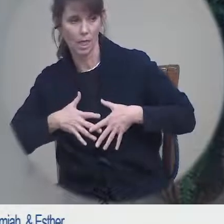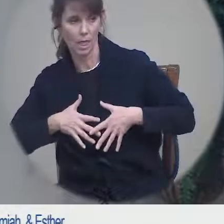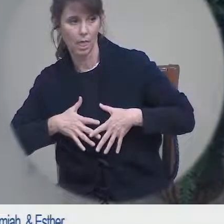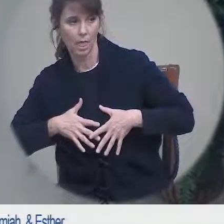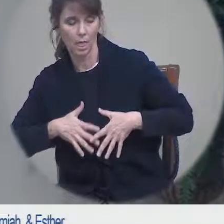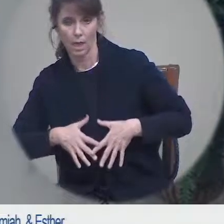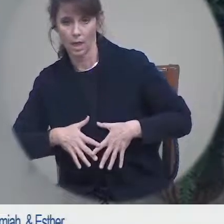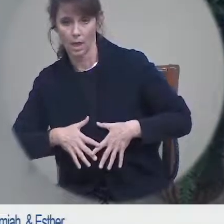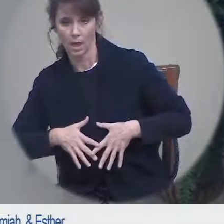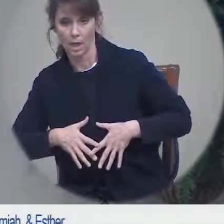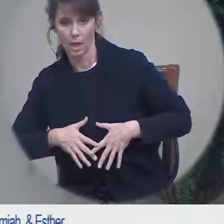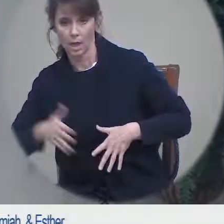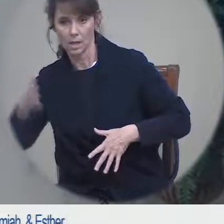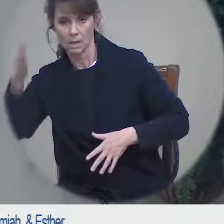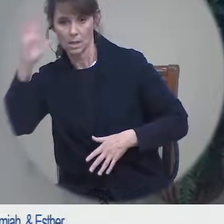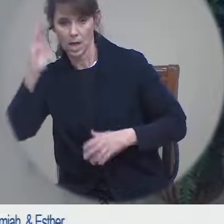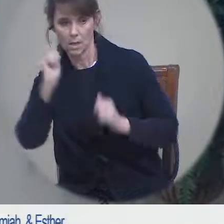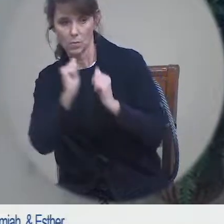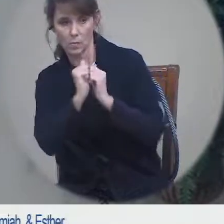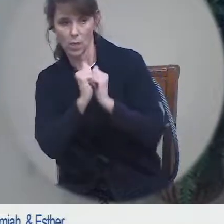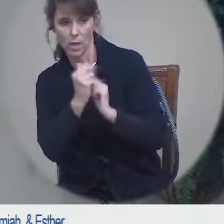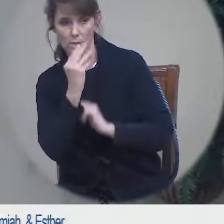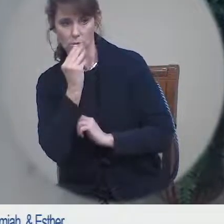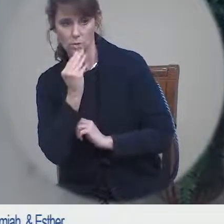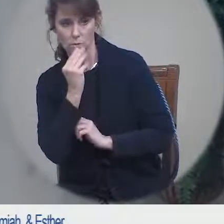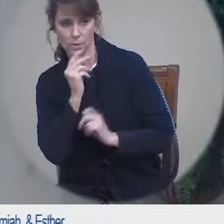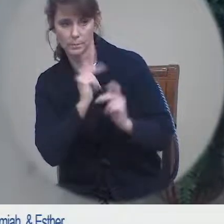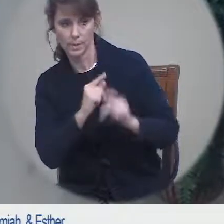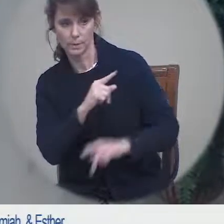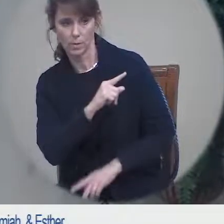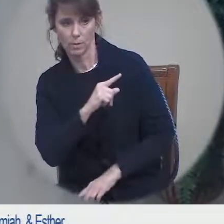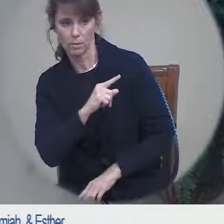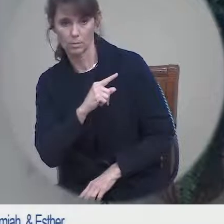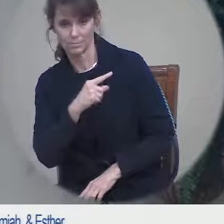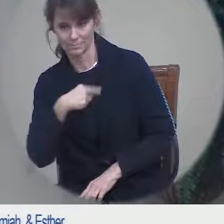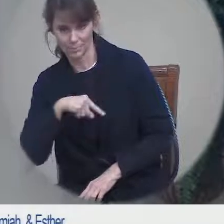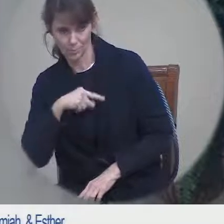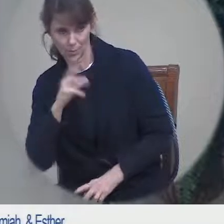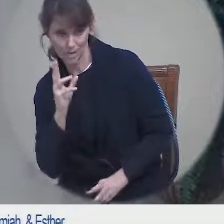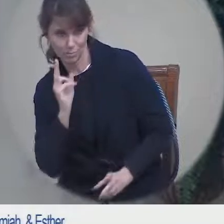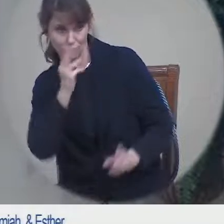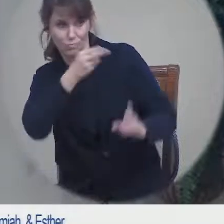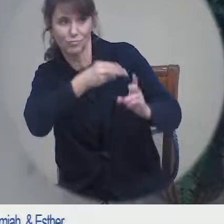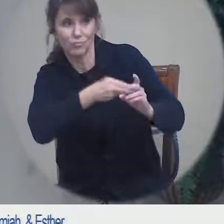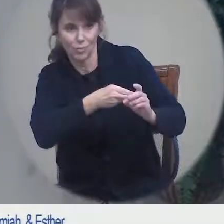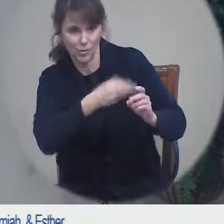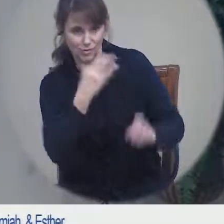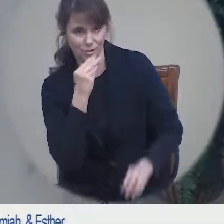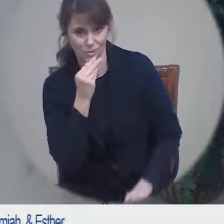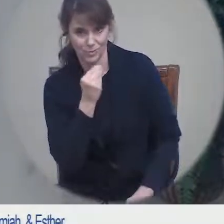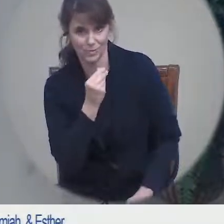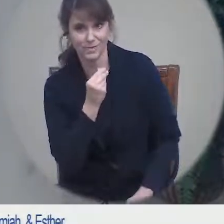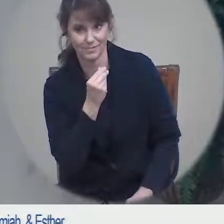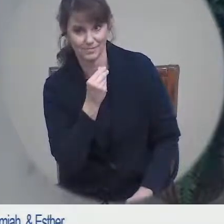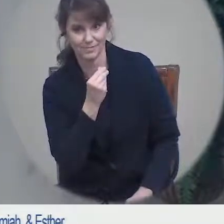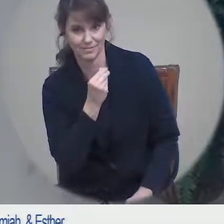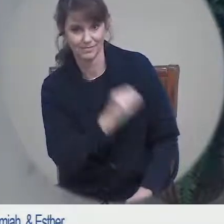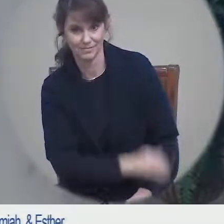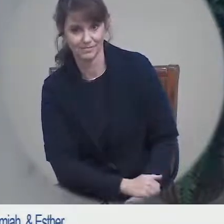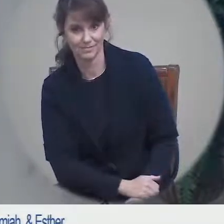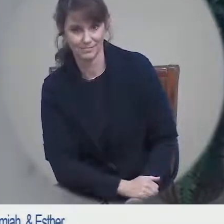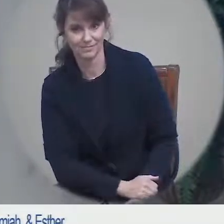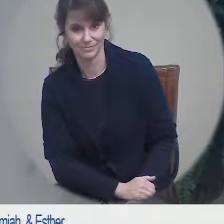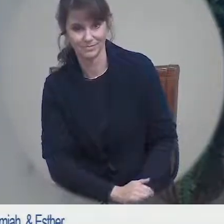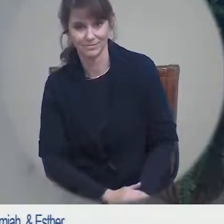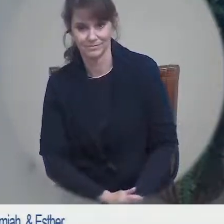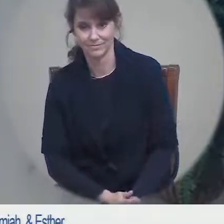Jews. But we see here how God reverses fortunes. Chapter 9, and then we'll open up for comments if we have